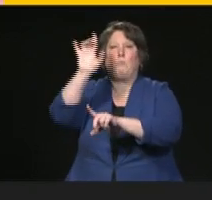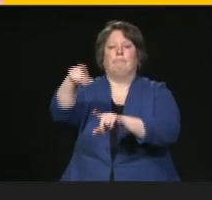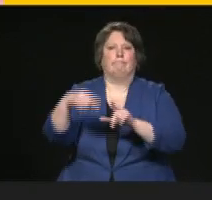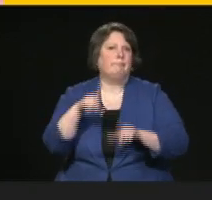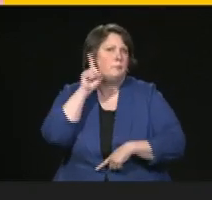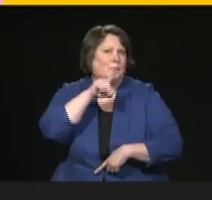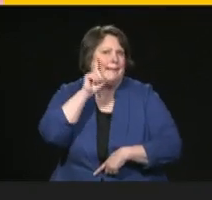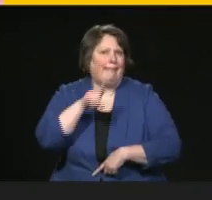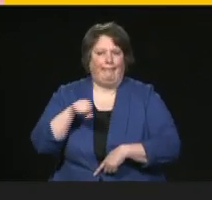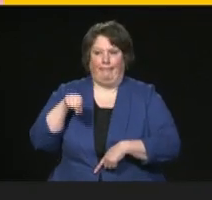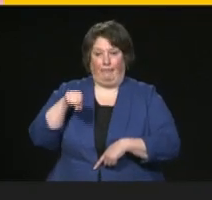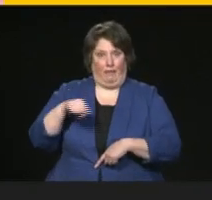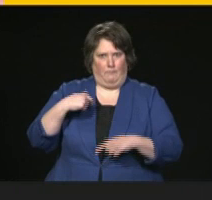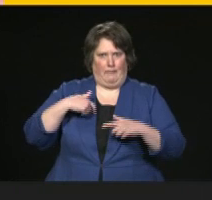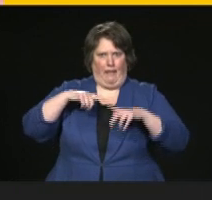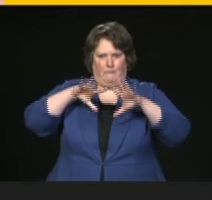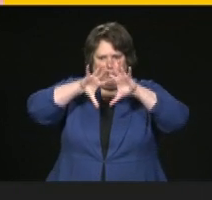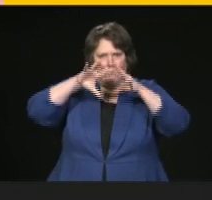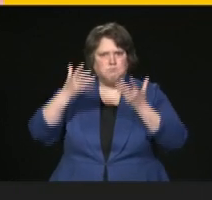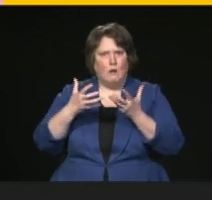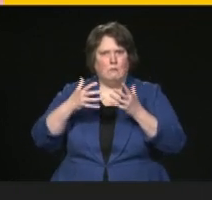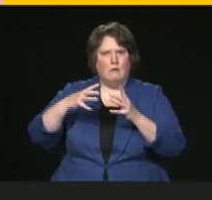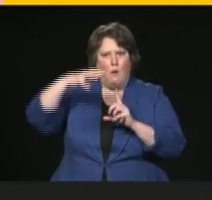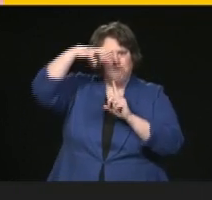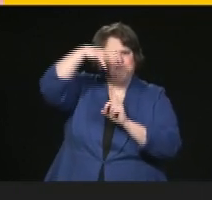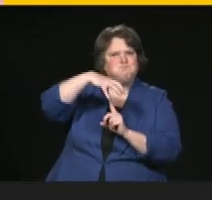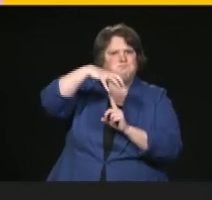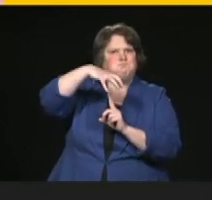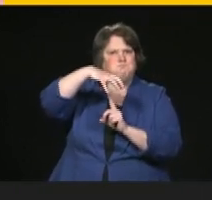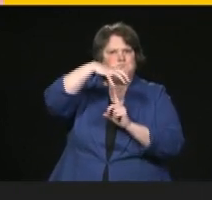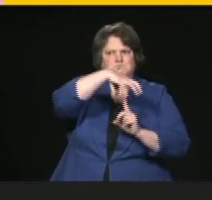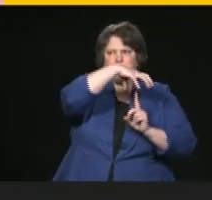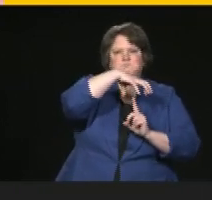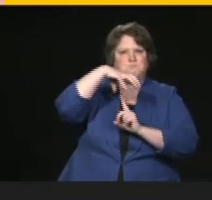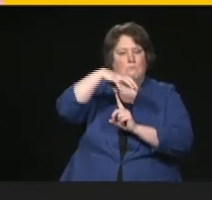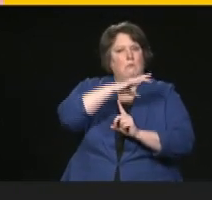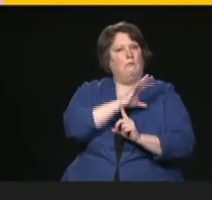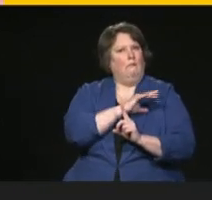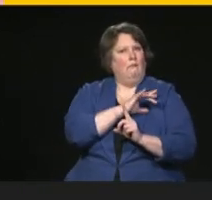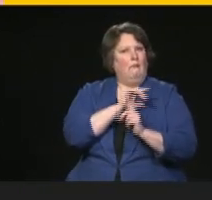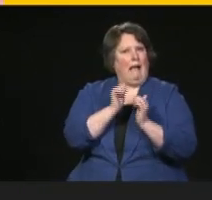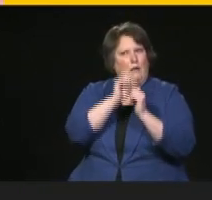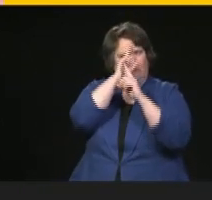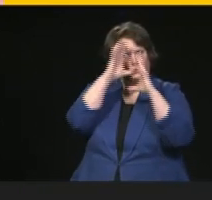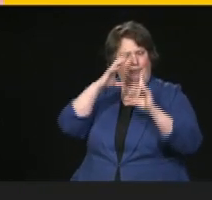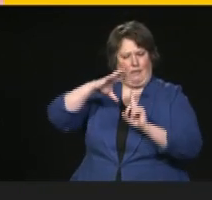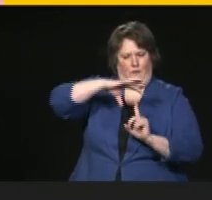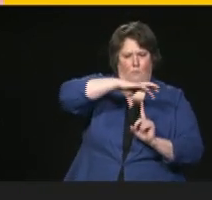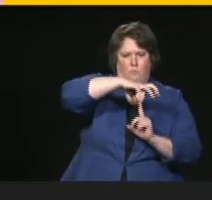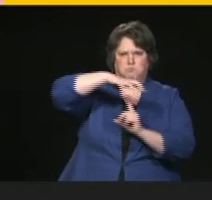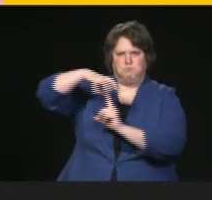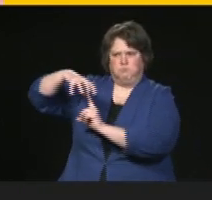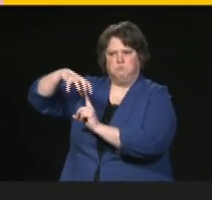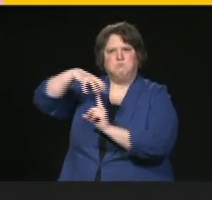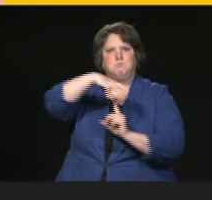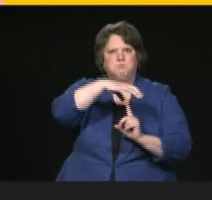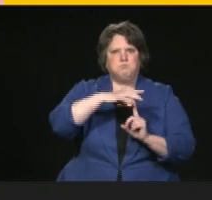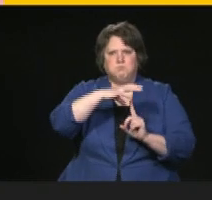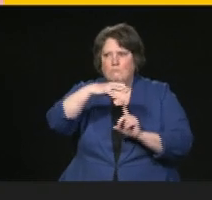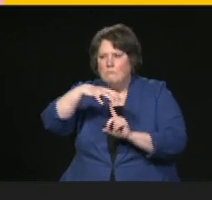this bubble is. It's a great way to conceptualize the zone of protection that we need to have around us to keep the virus out.